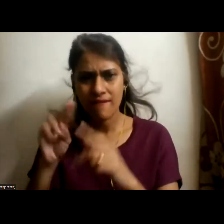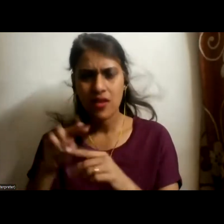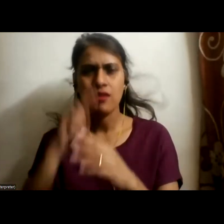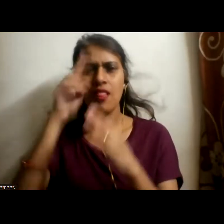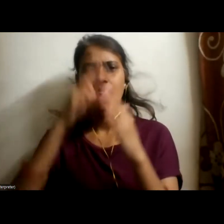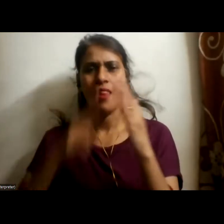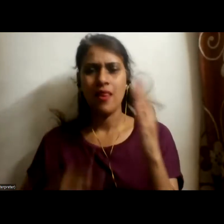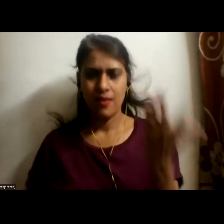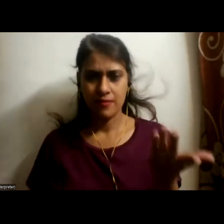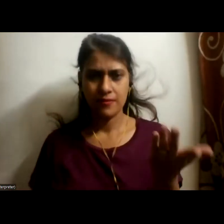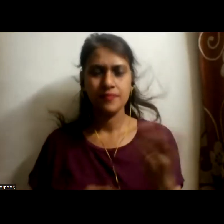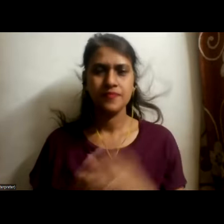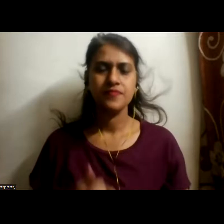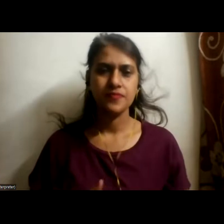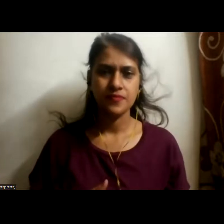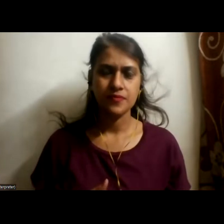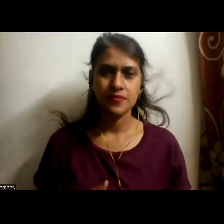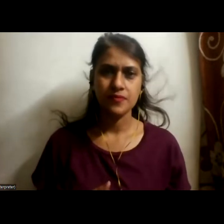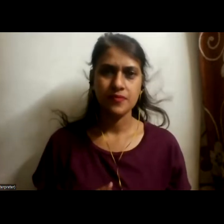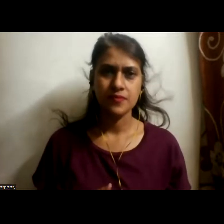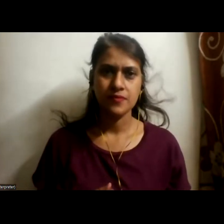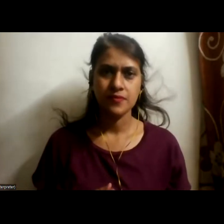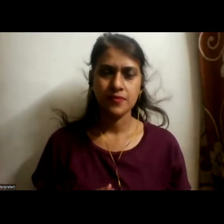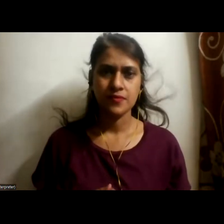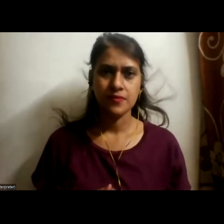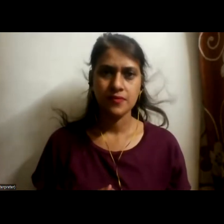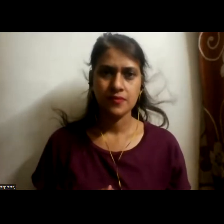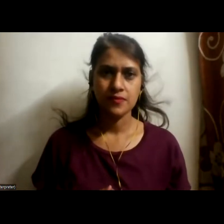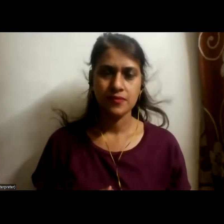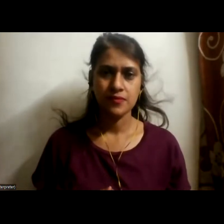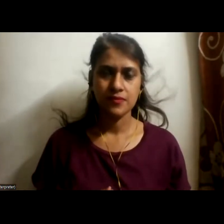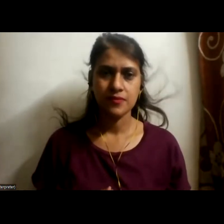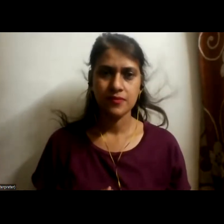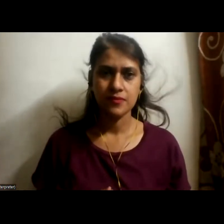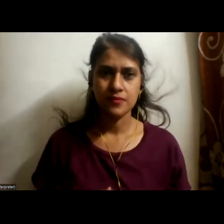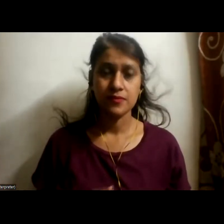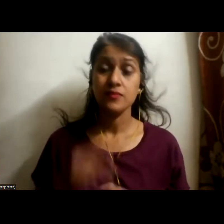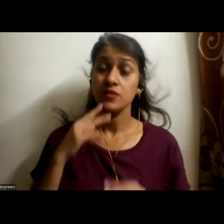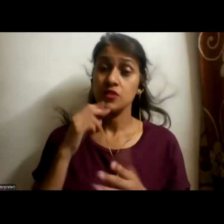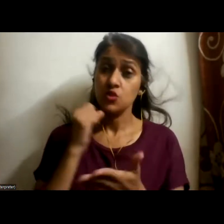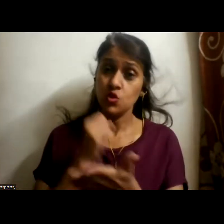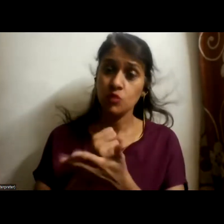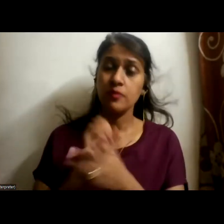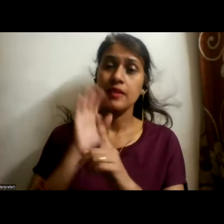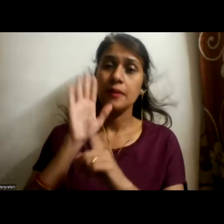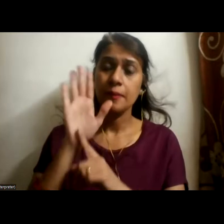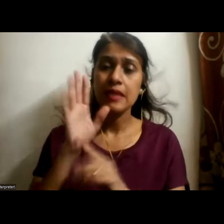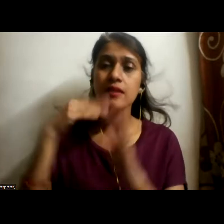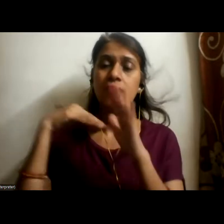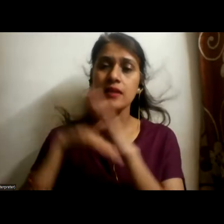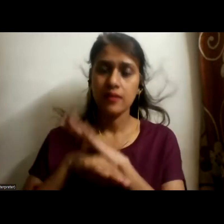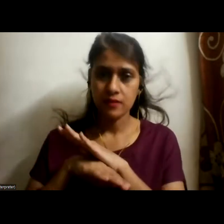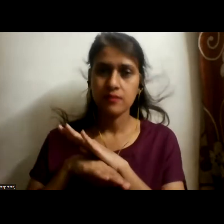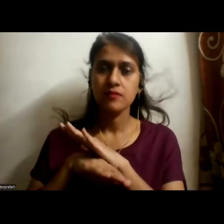chapter. Yes. Okay, and it should be present in that